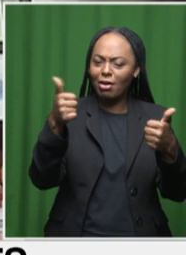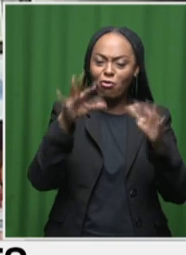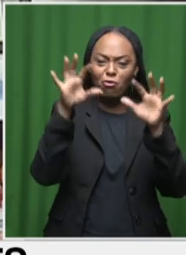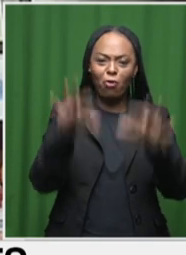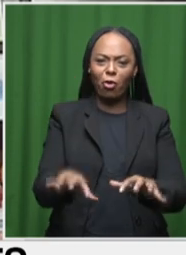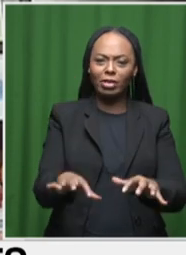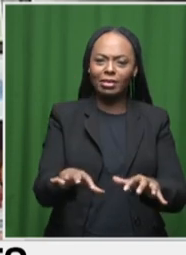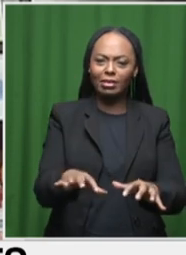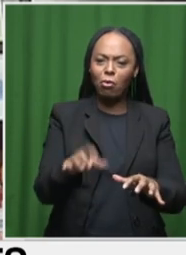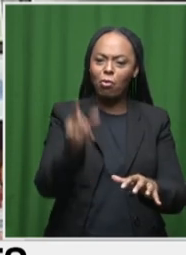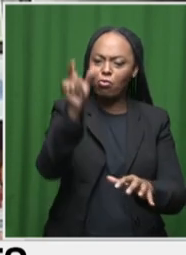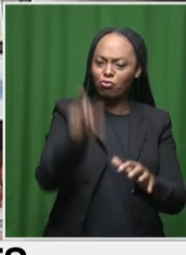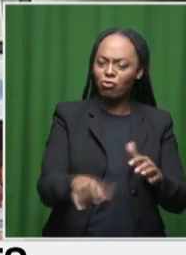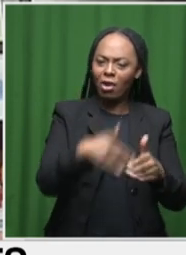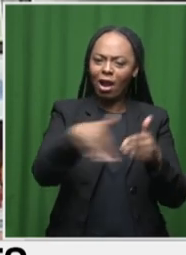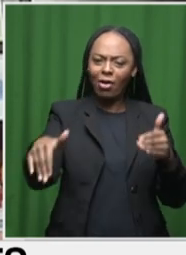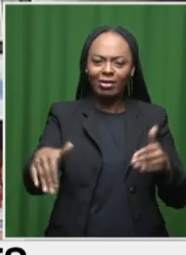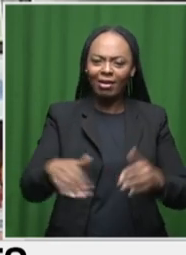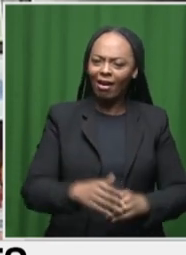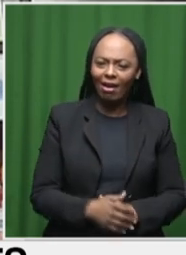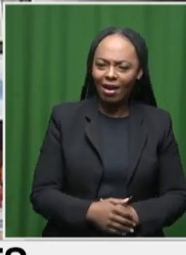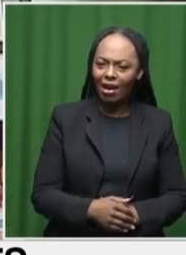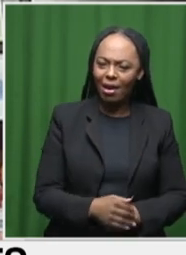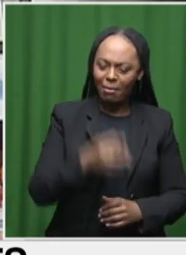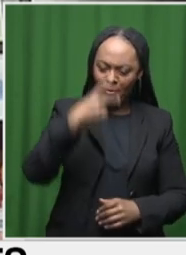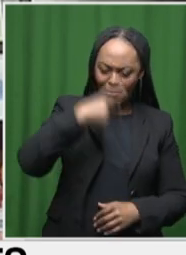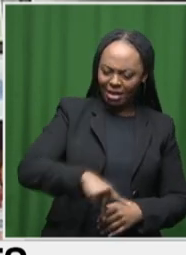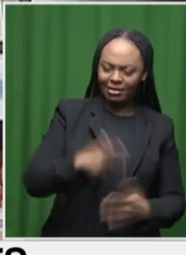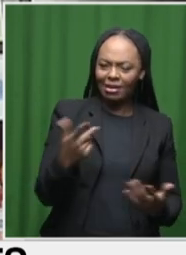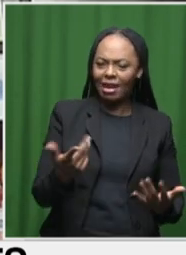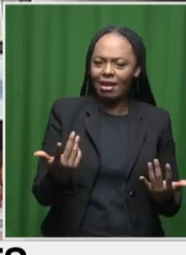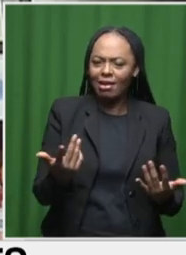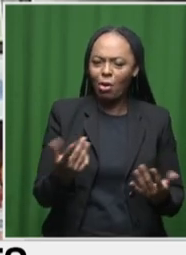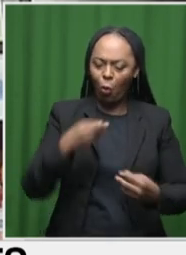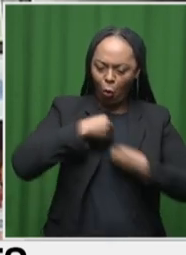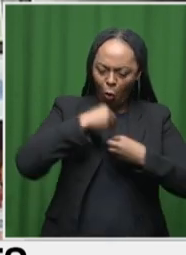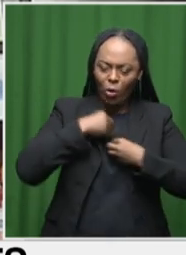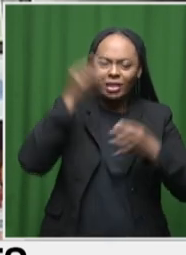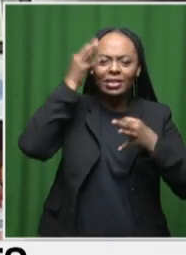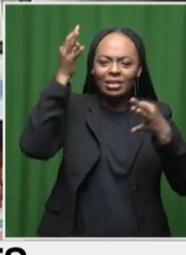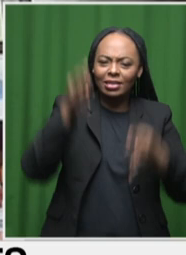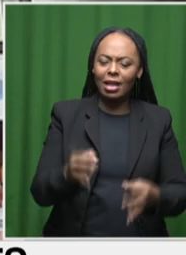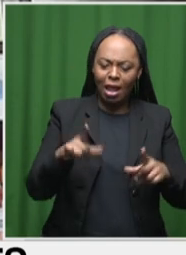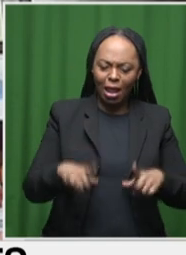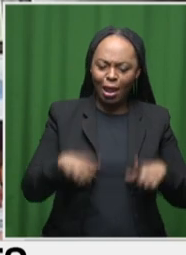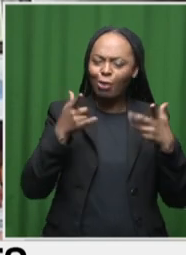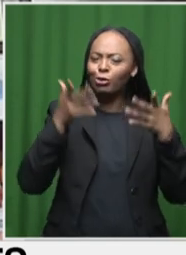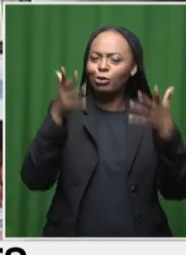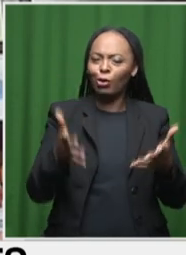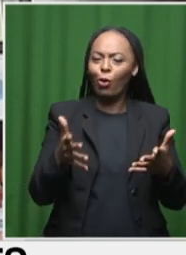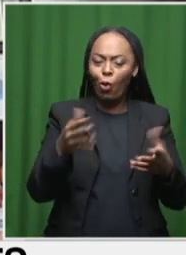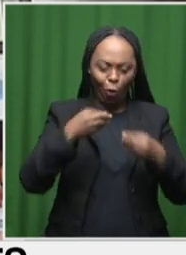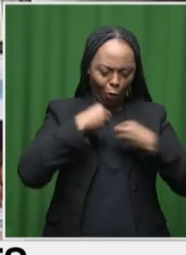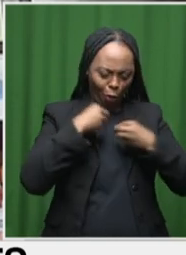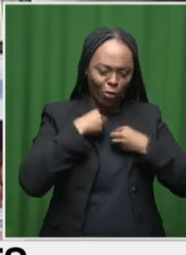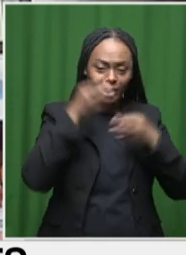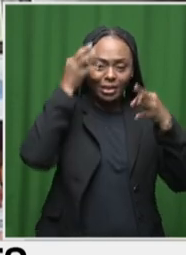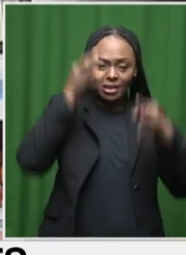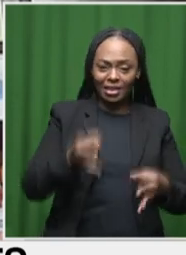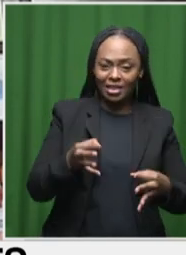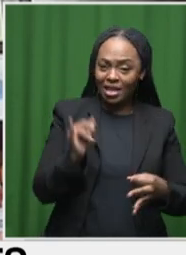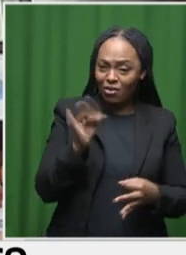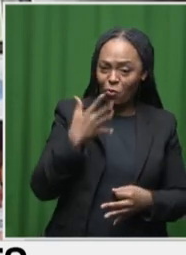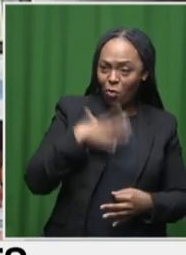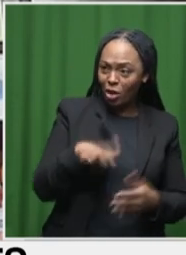out. People took their own decisions, and that is what life is all about. You make your own decisions, and if you want to leave, you